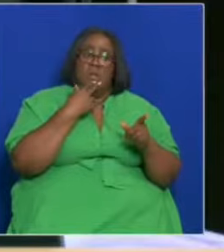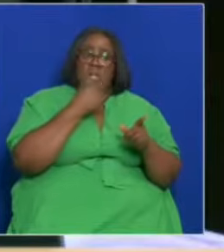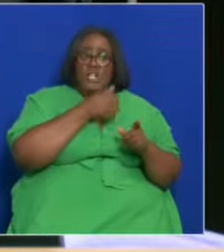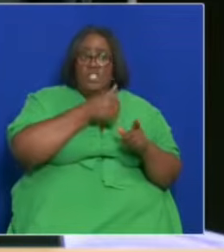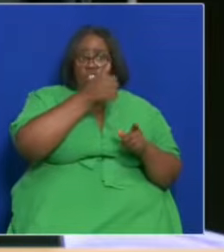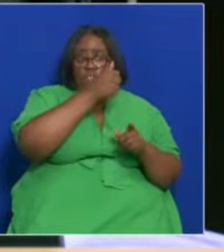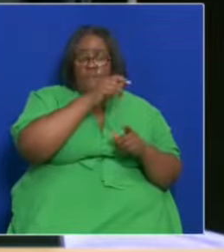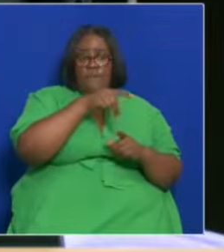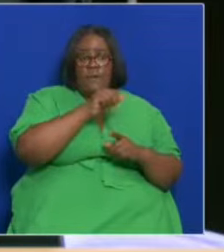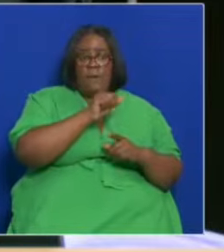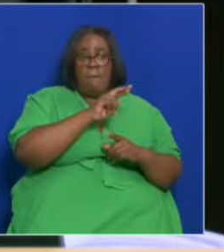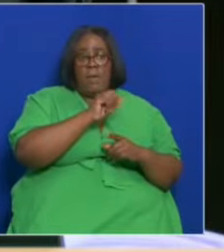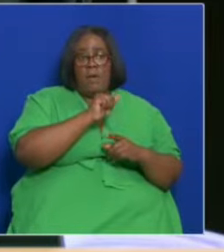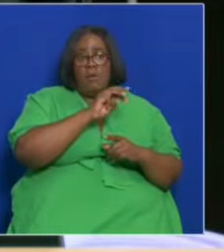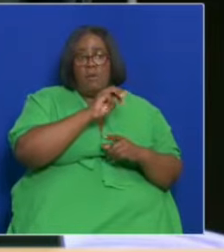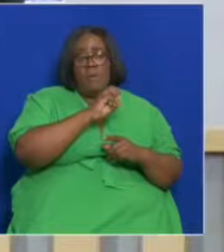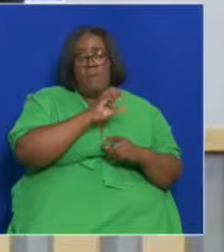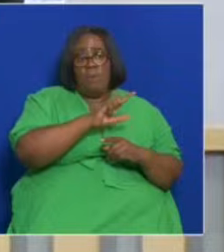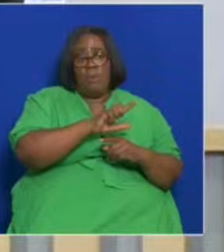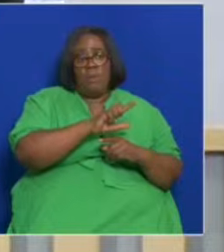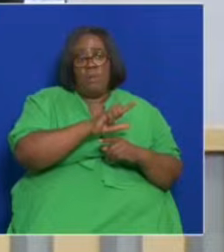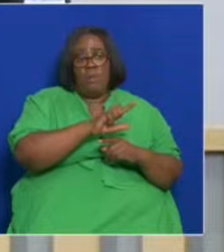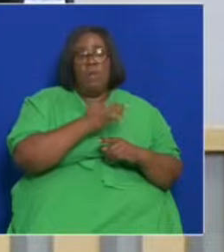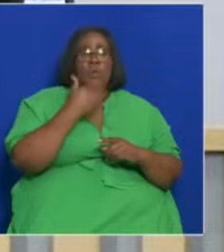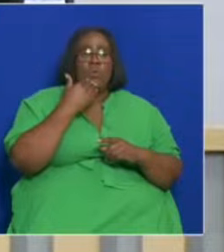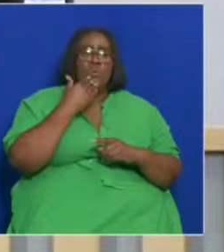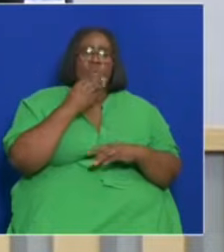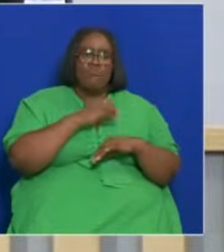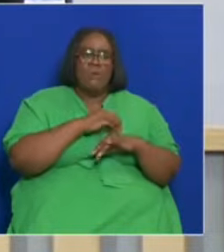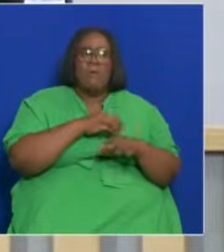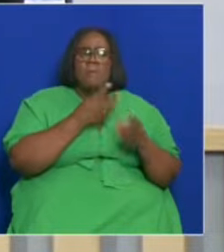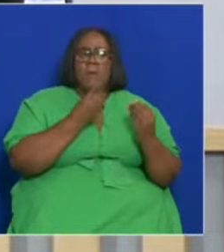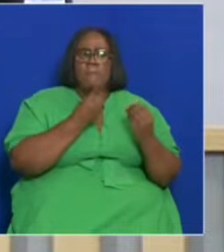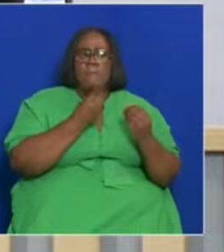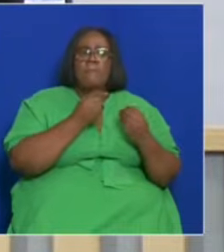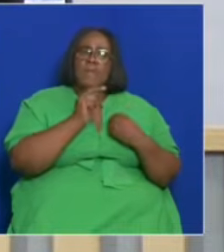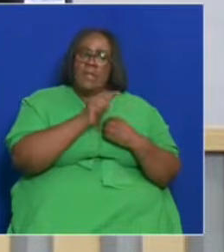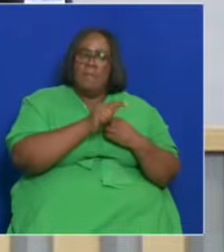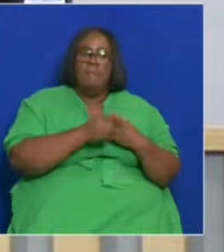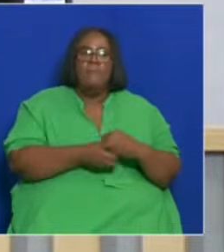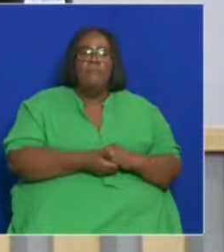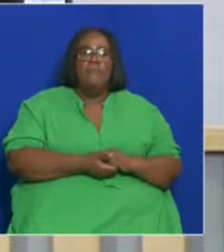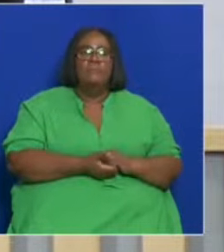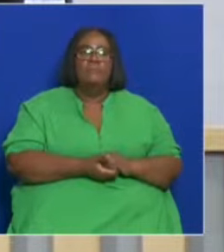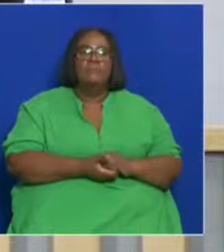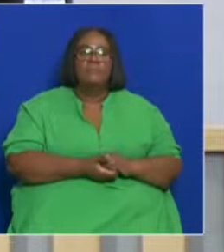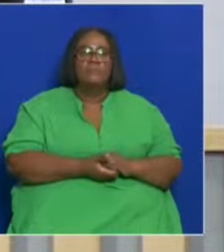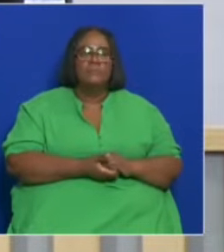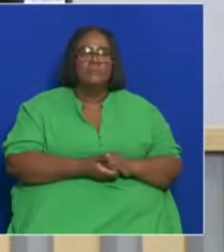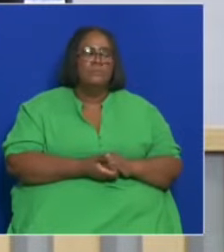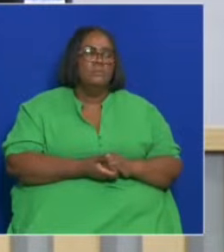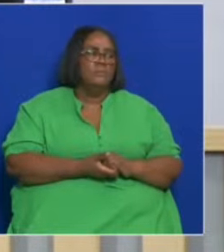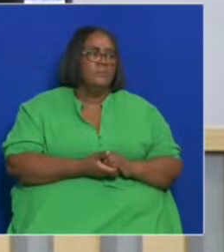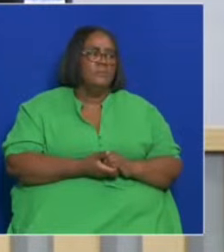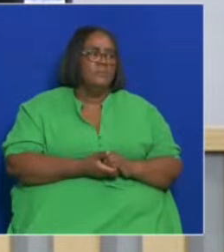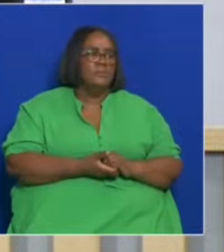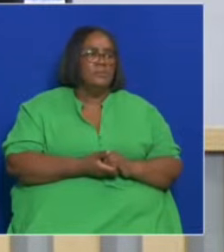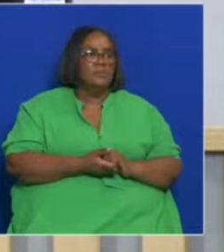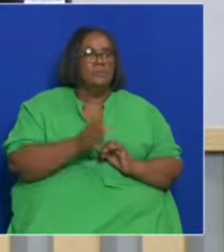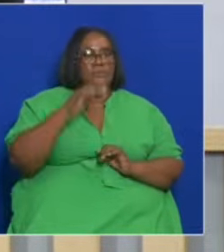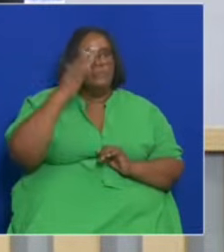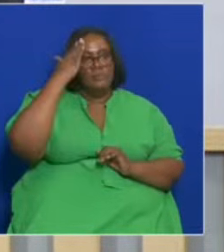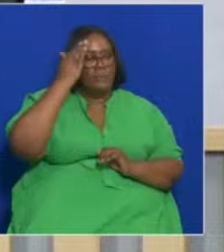would be in trouble according to the witness? Yes, he was referring to himself. And do you know why they would have been in trouble?